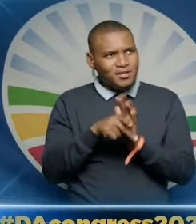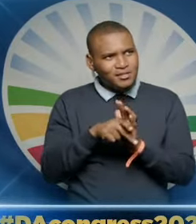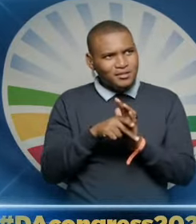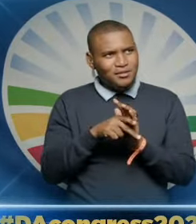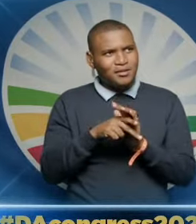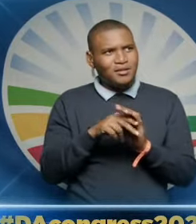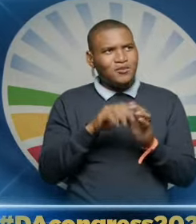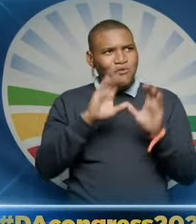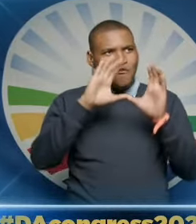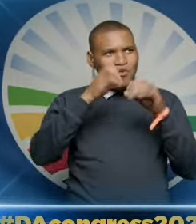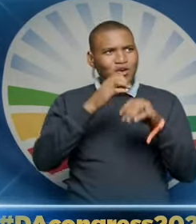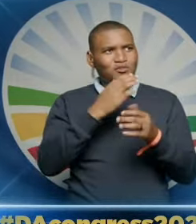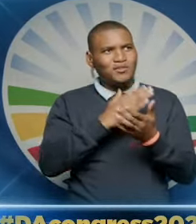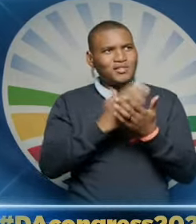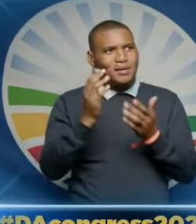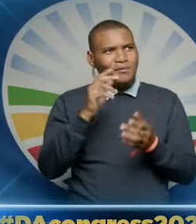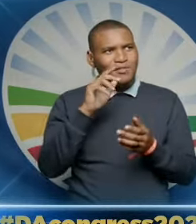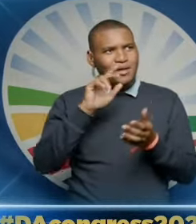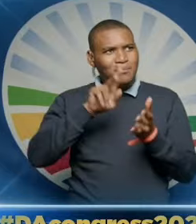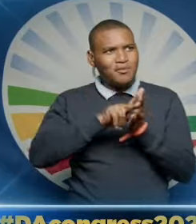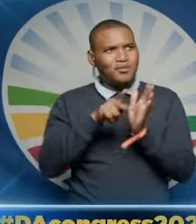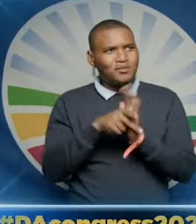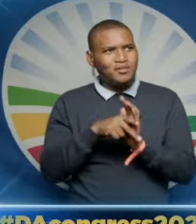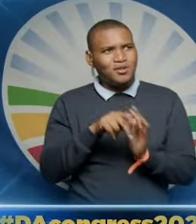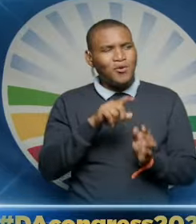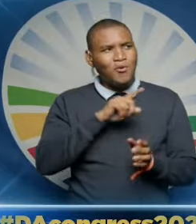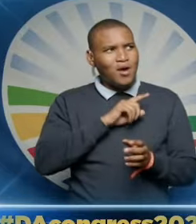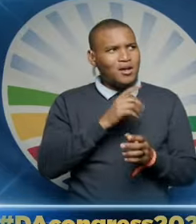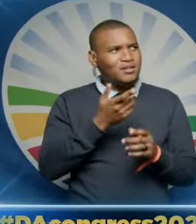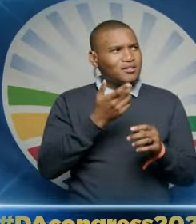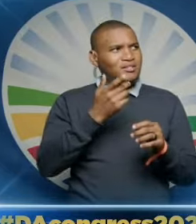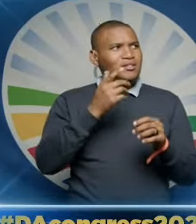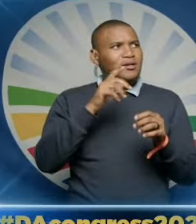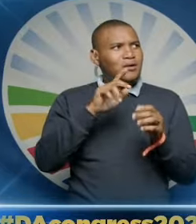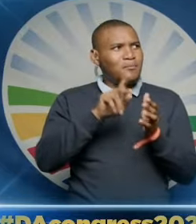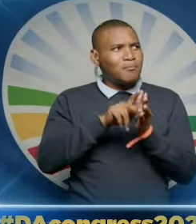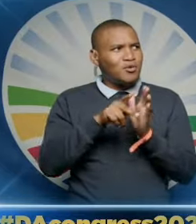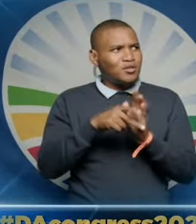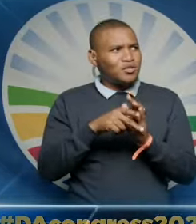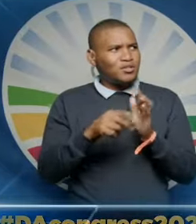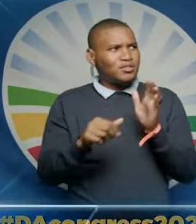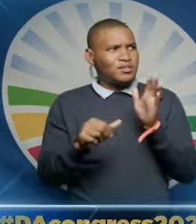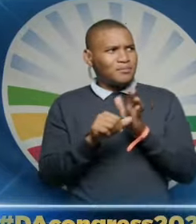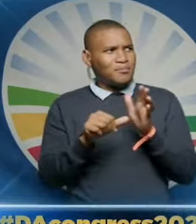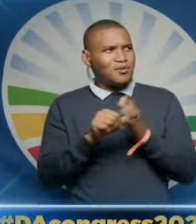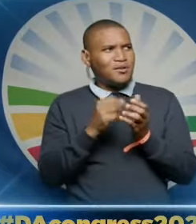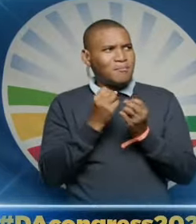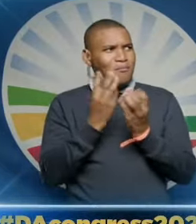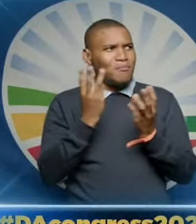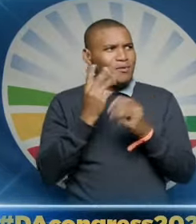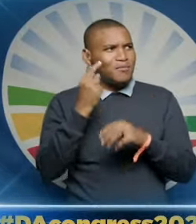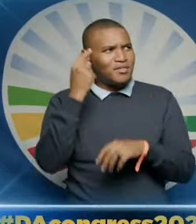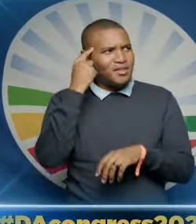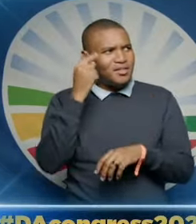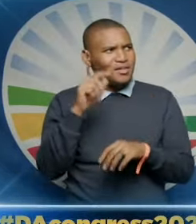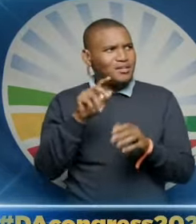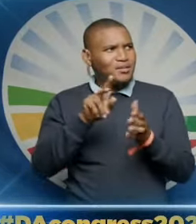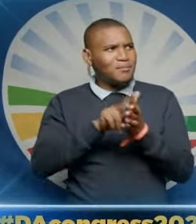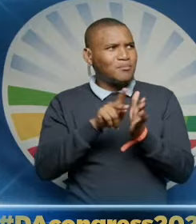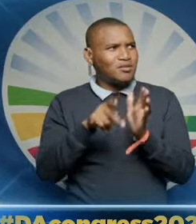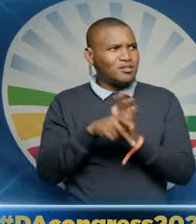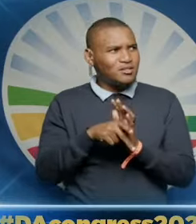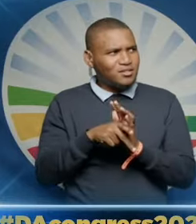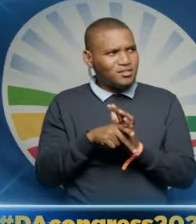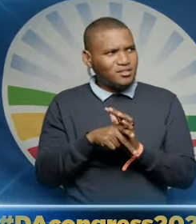some of the policies. Why is policy so important? So people often think that if the DA gets into government